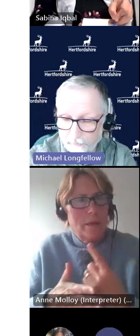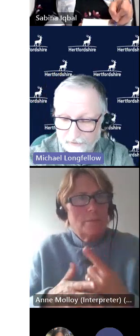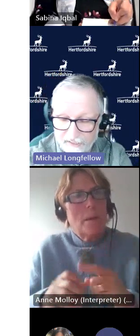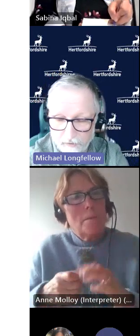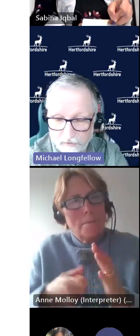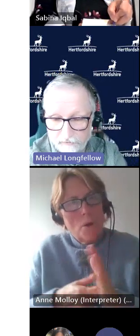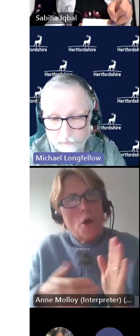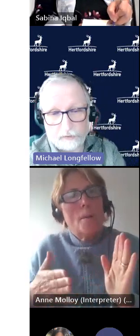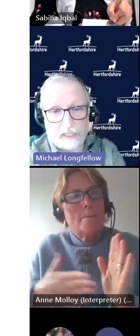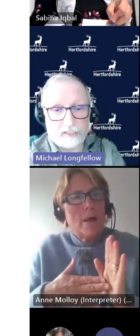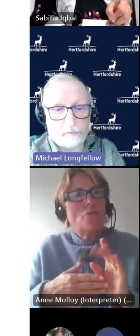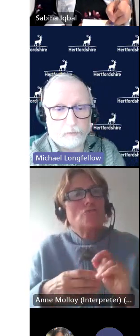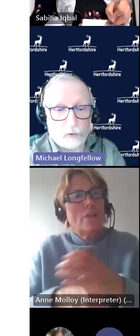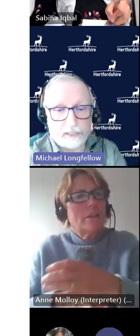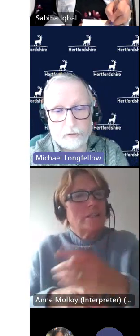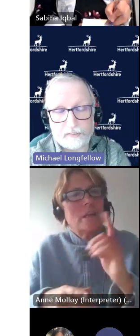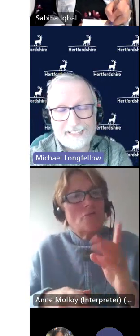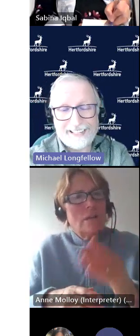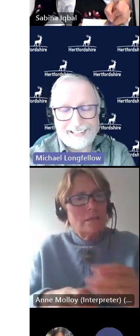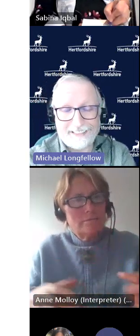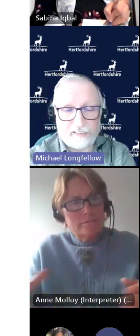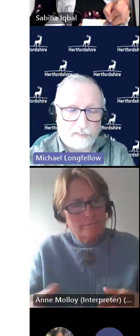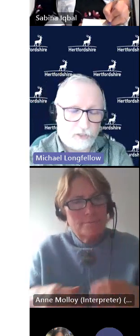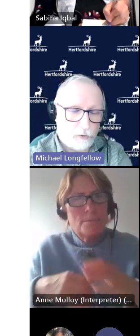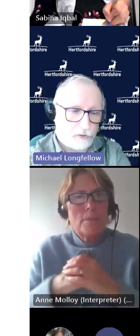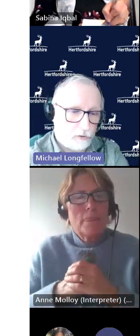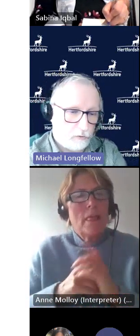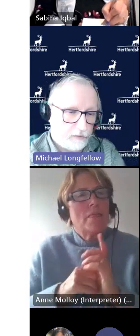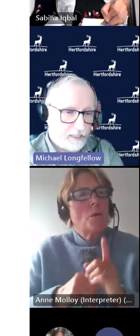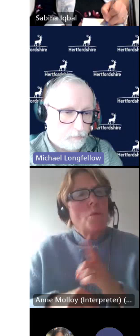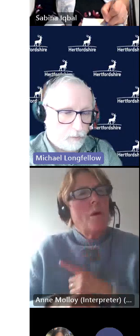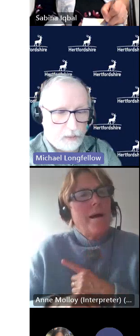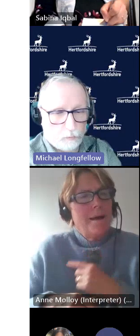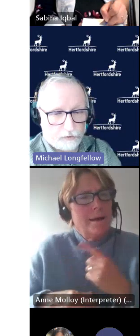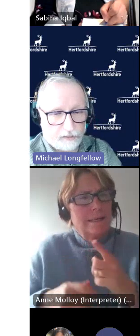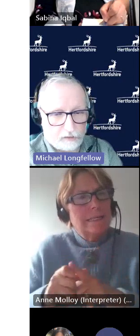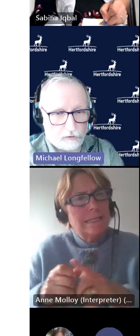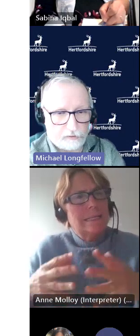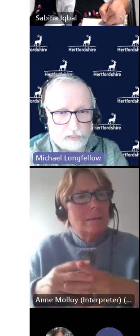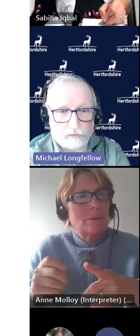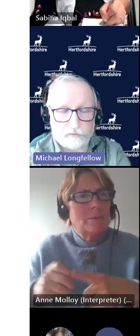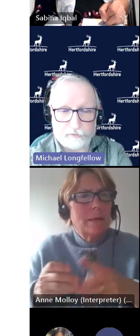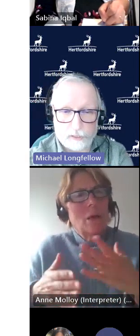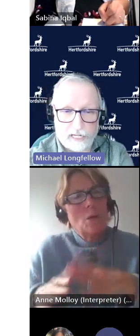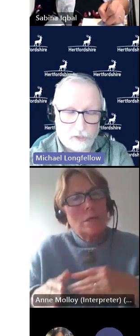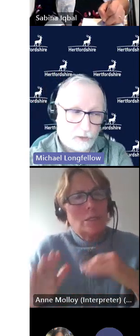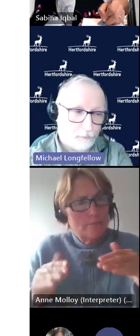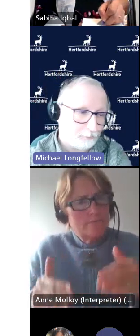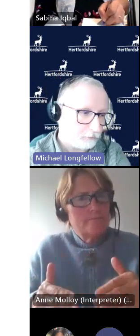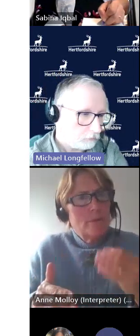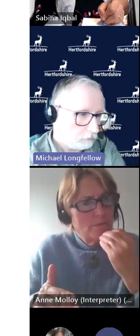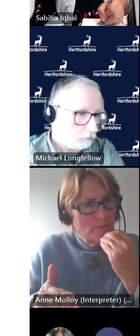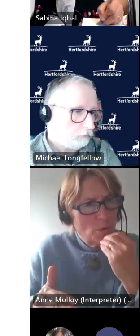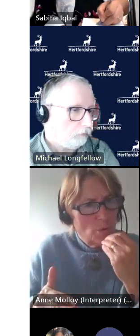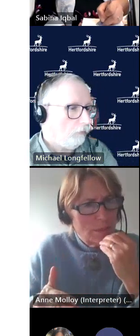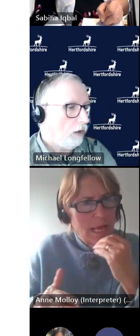of a direct replacement for the item of white goods. This was due to DWP wanting us to concentrate on food and energy.